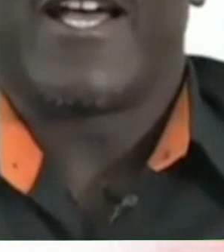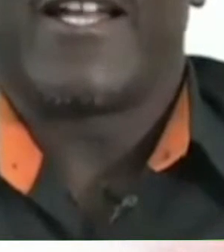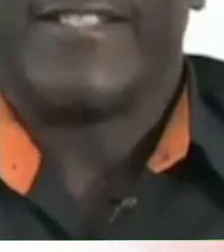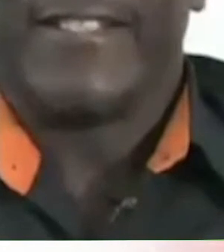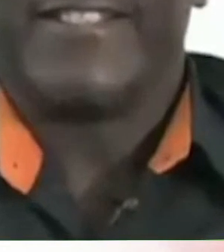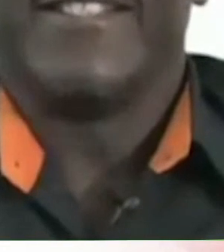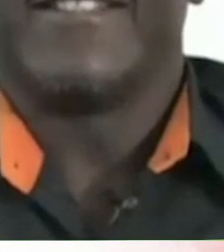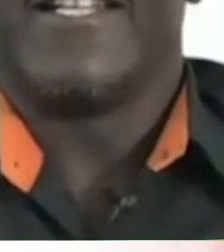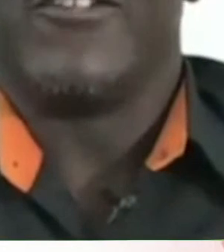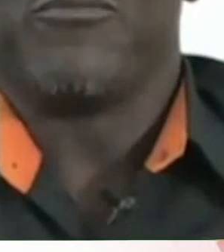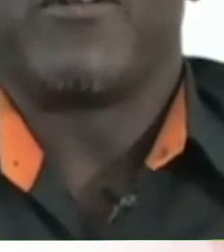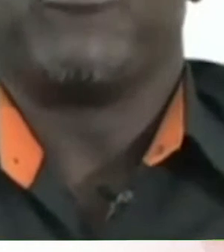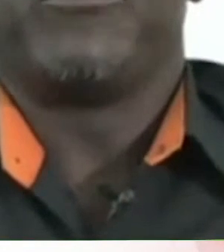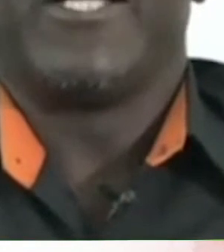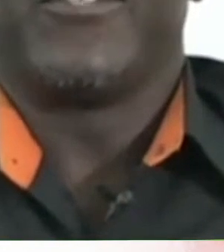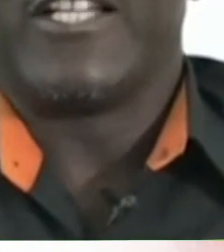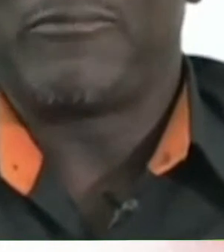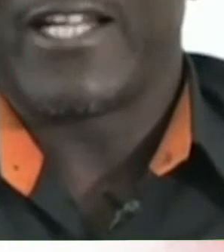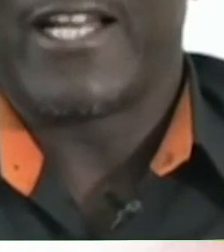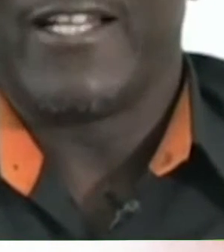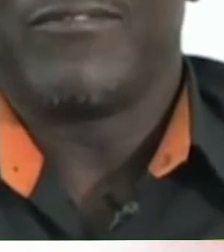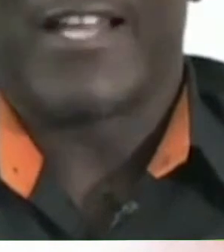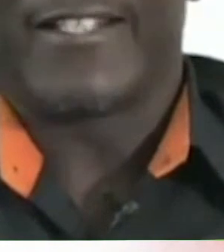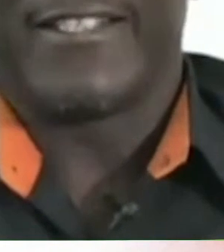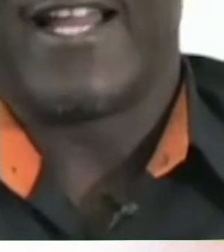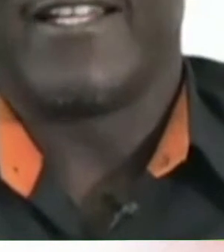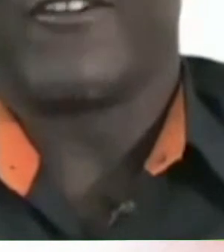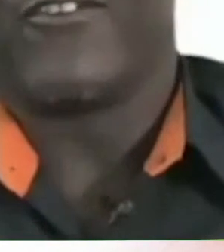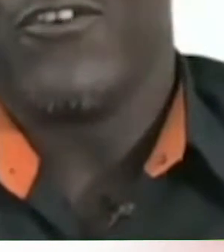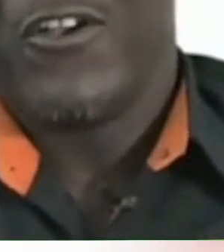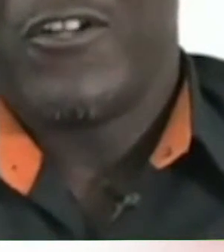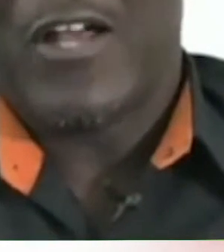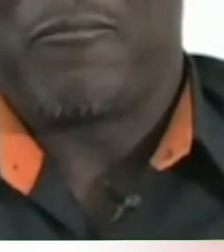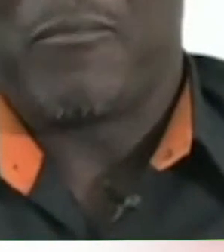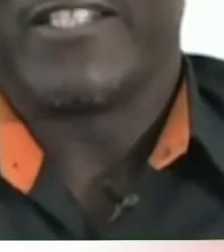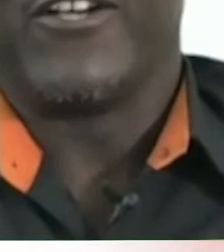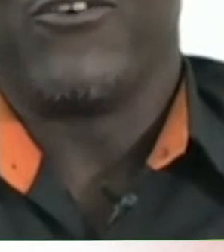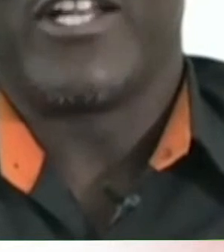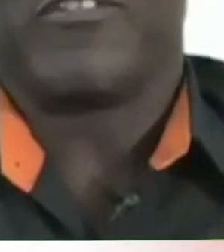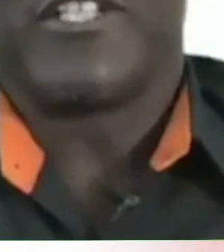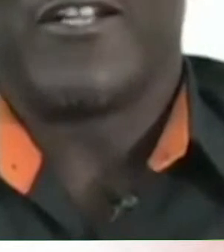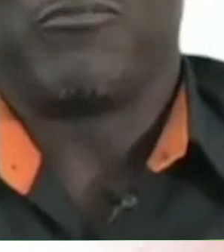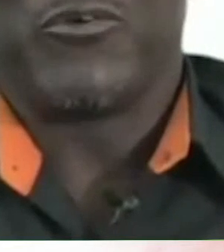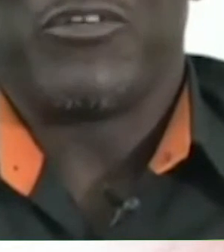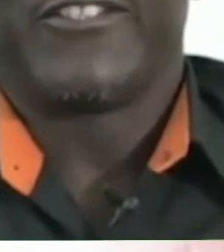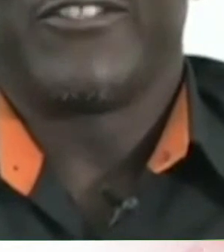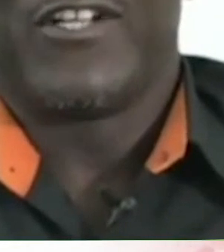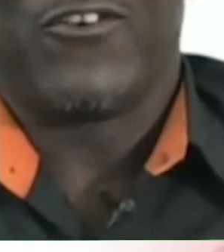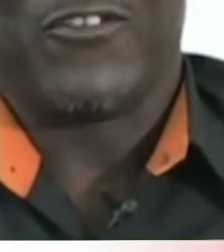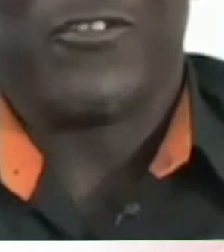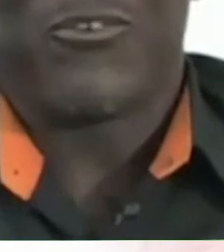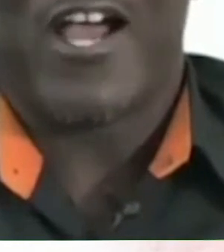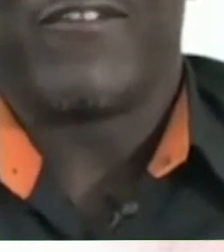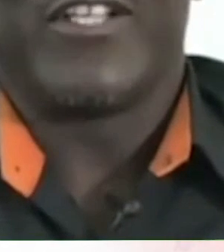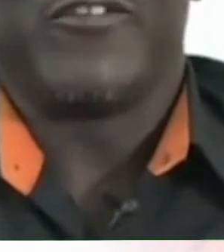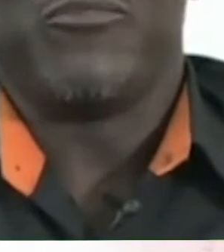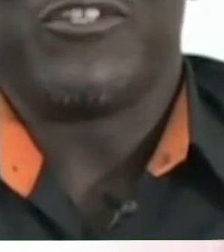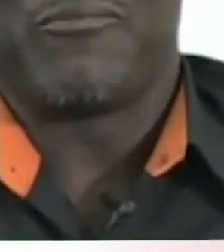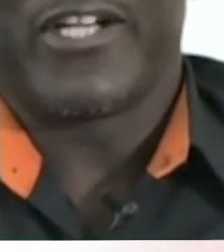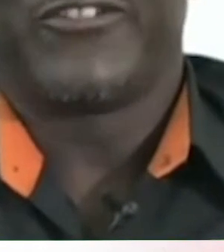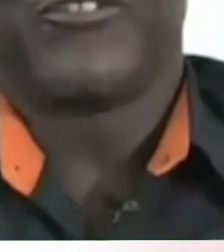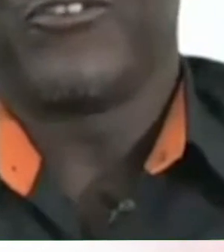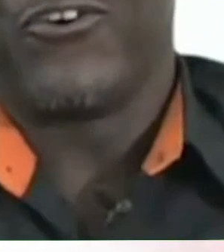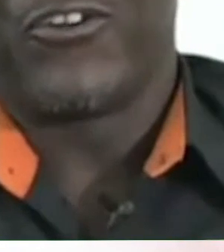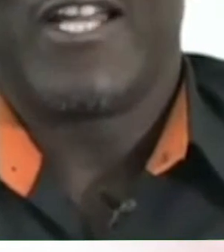cause disease in human population, especially, as I said earlier on, amongst the older population or those who are having